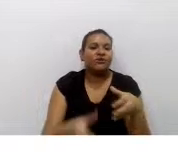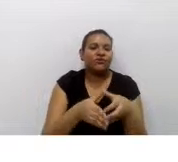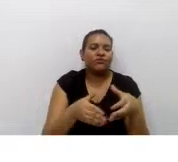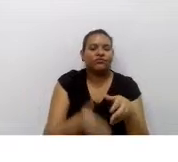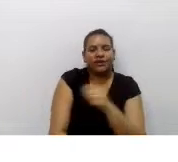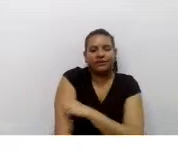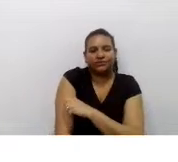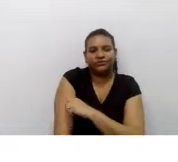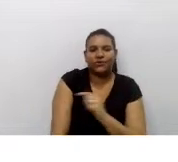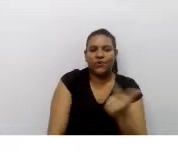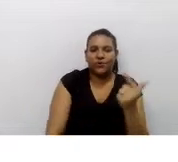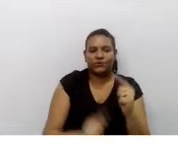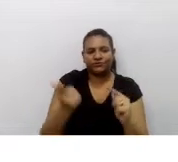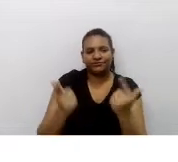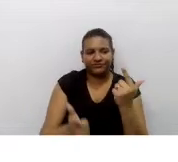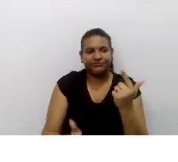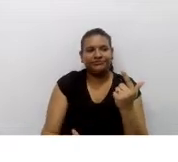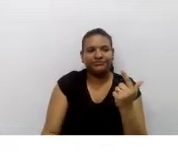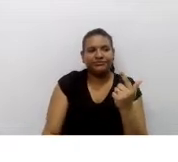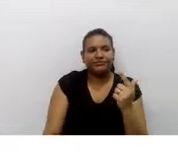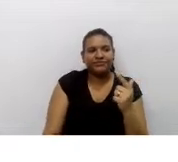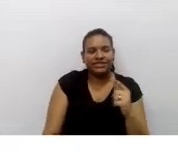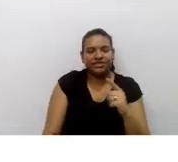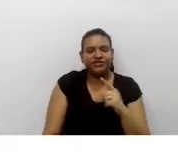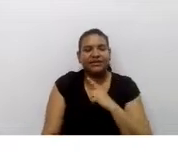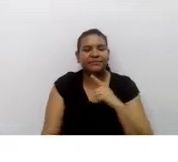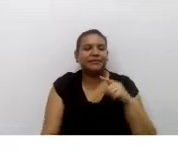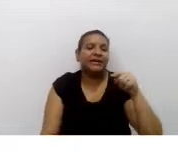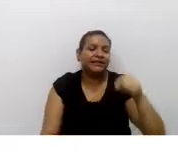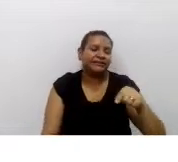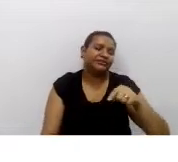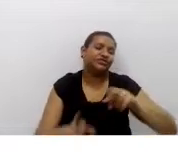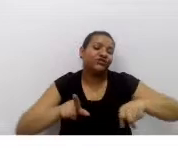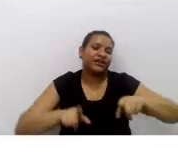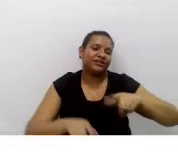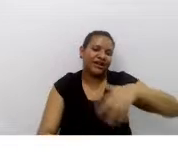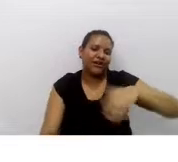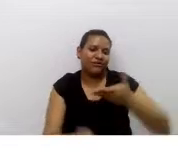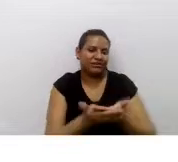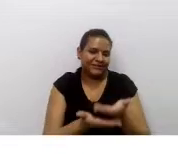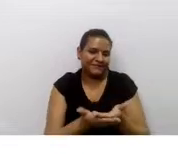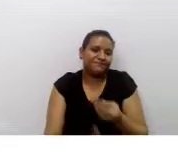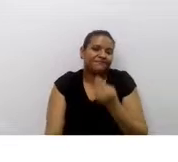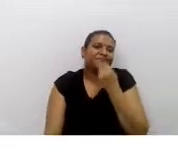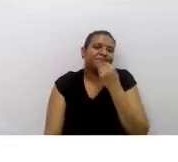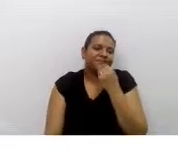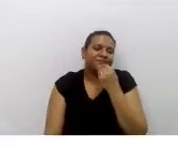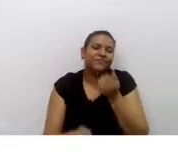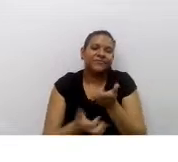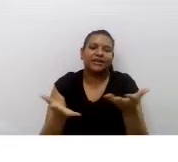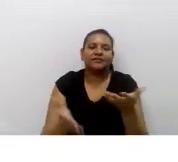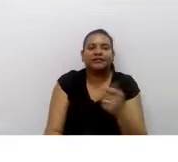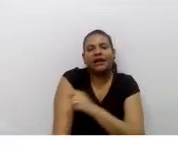for the class, but it also gives them an opportunity to share with other